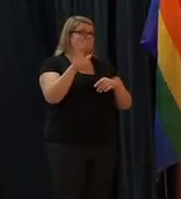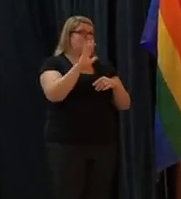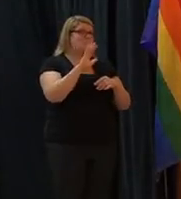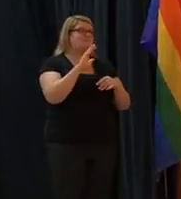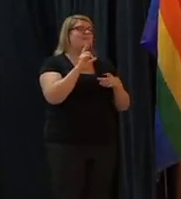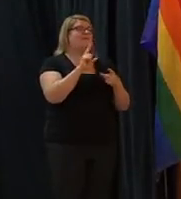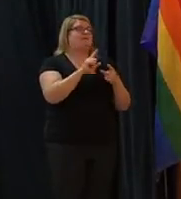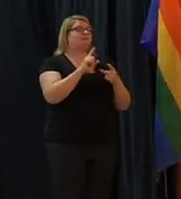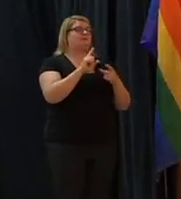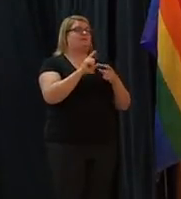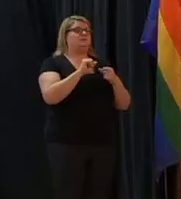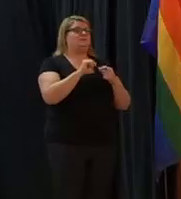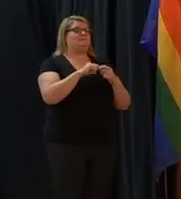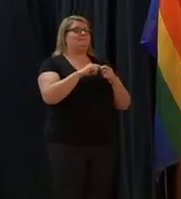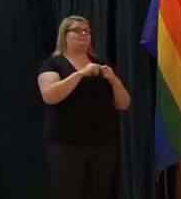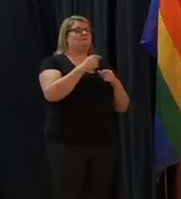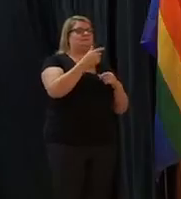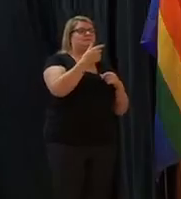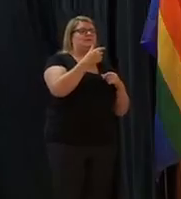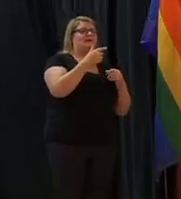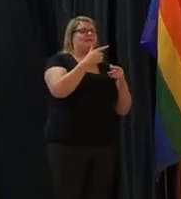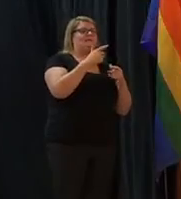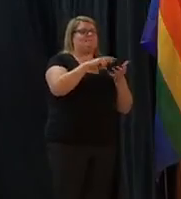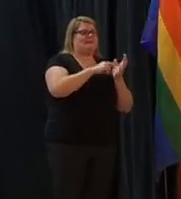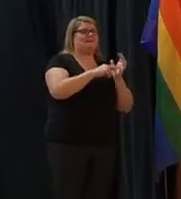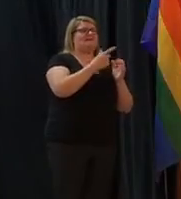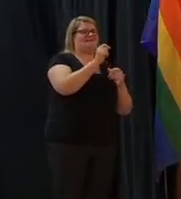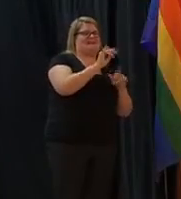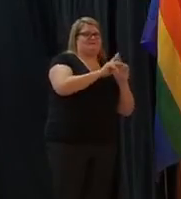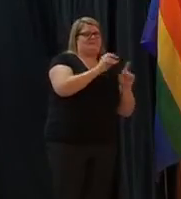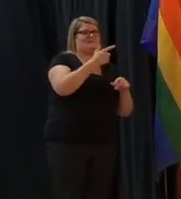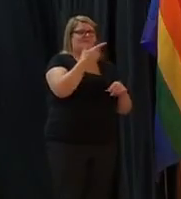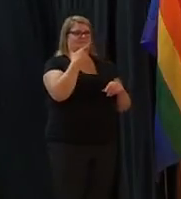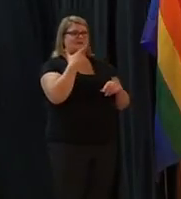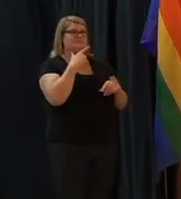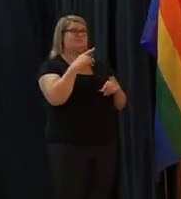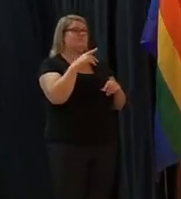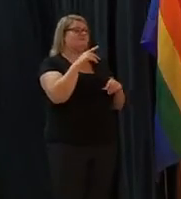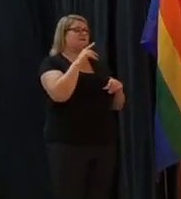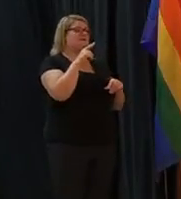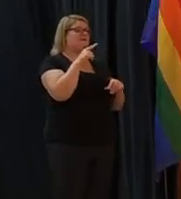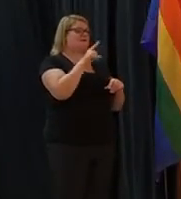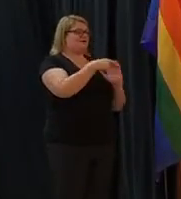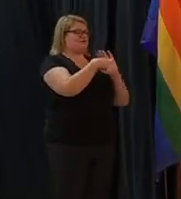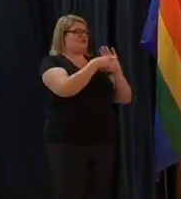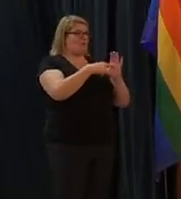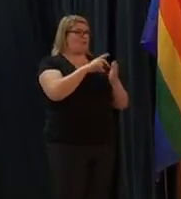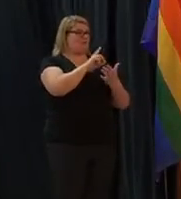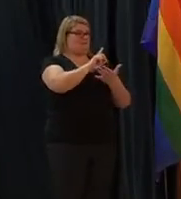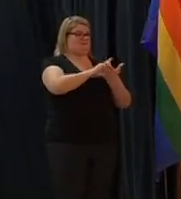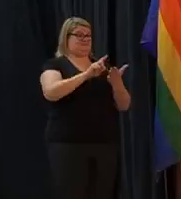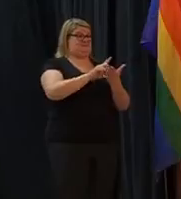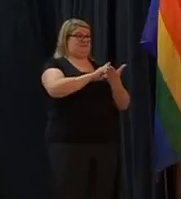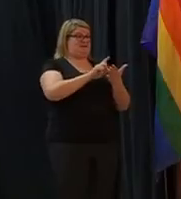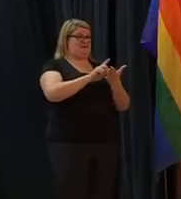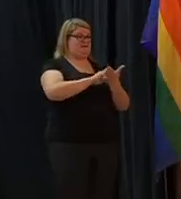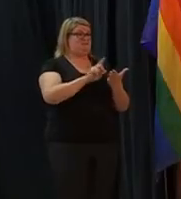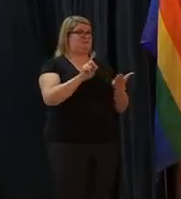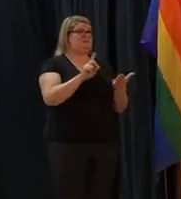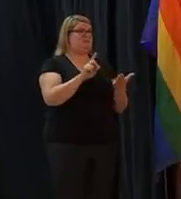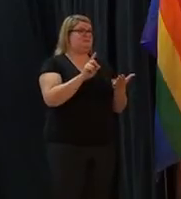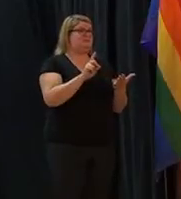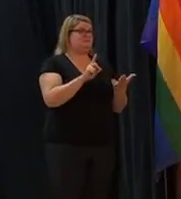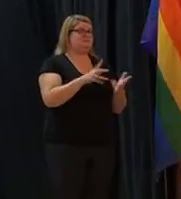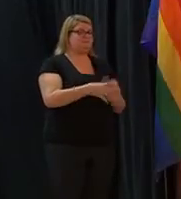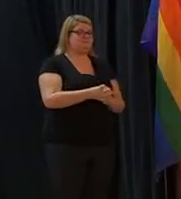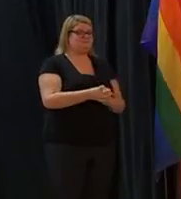and lesbians to demonstrate this persecution in very humiliating ways,